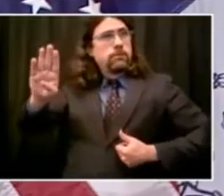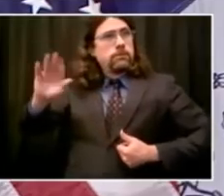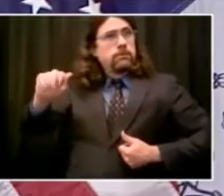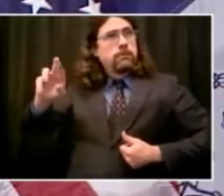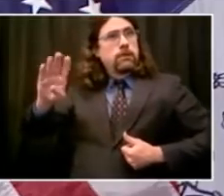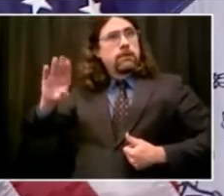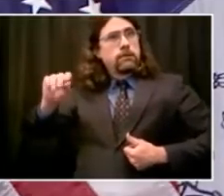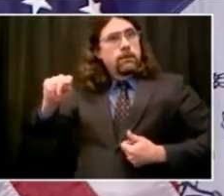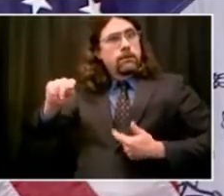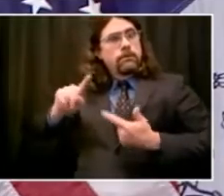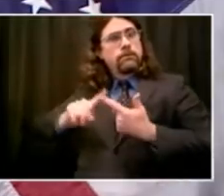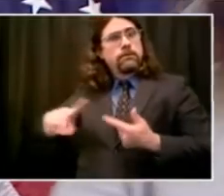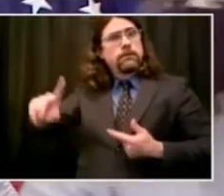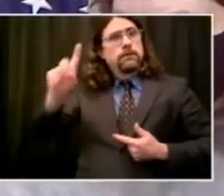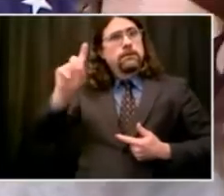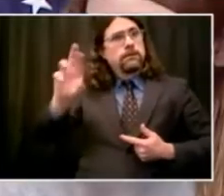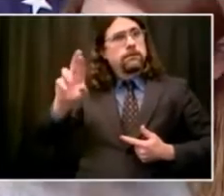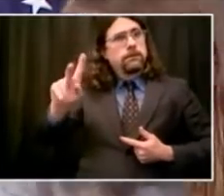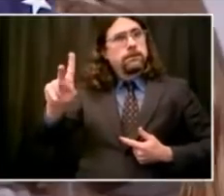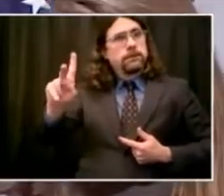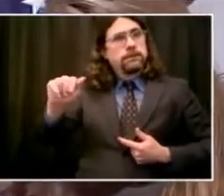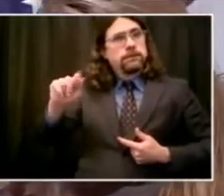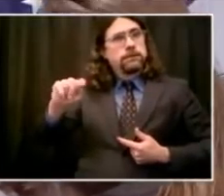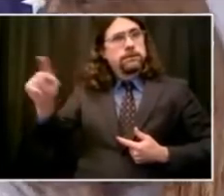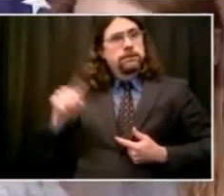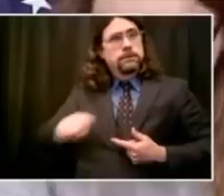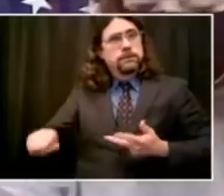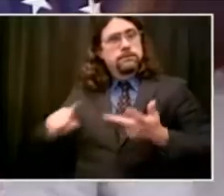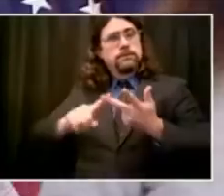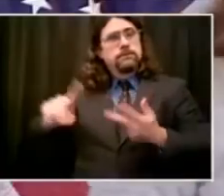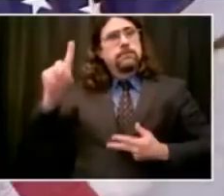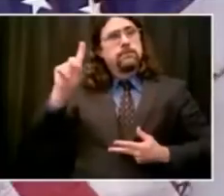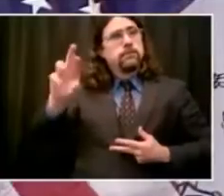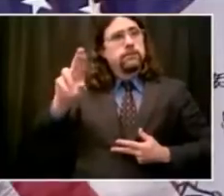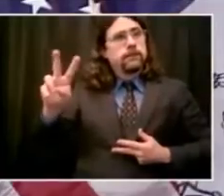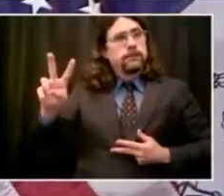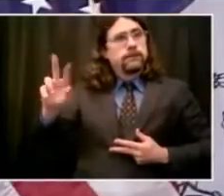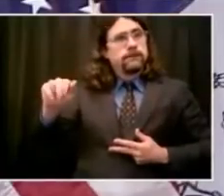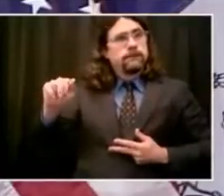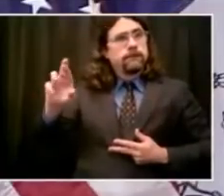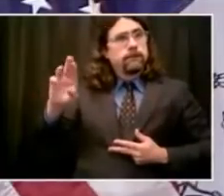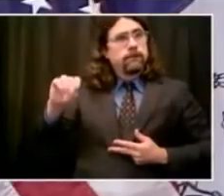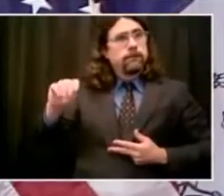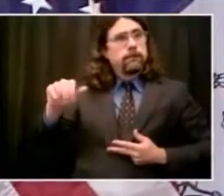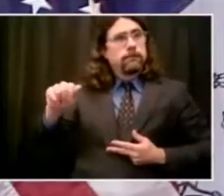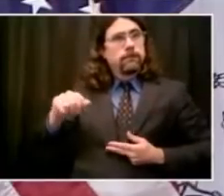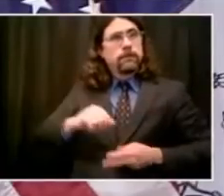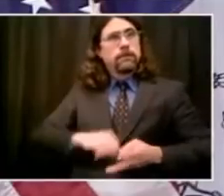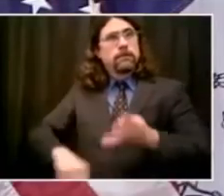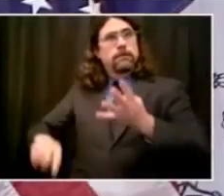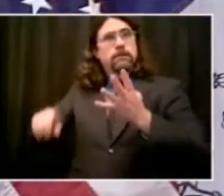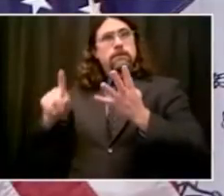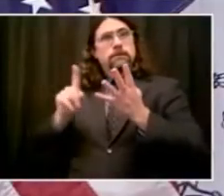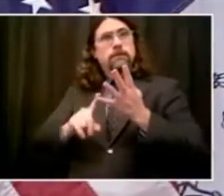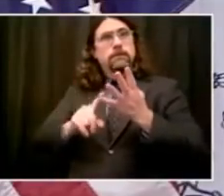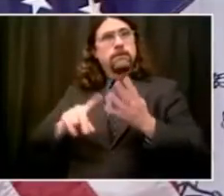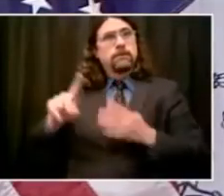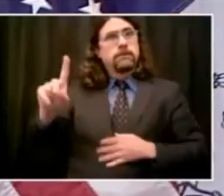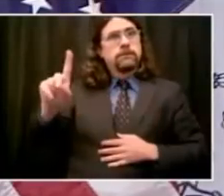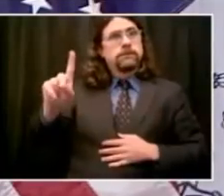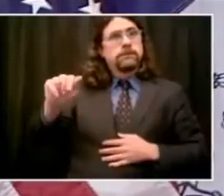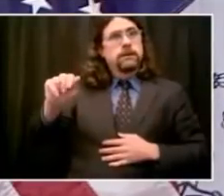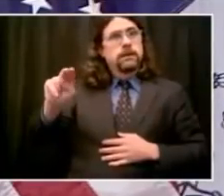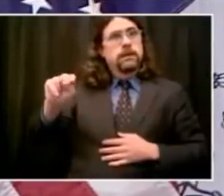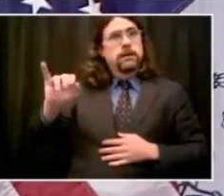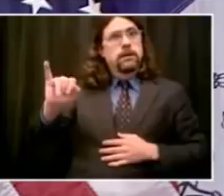and NYC 2020 Census Field Director Daniel on the phone. With that, I will start with Mark Morales from